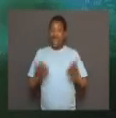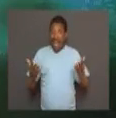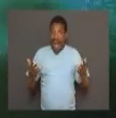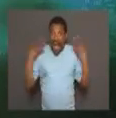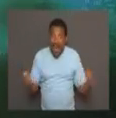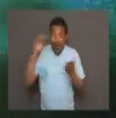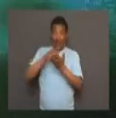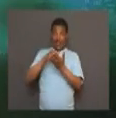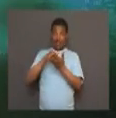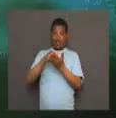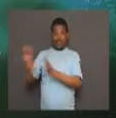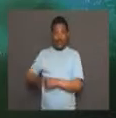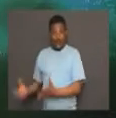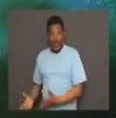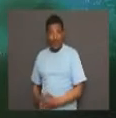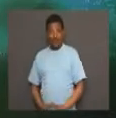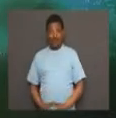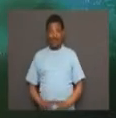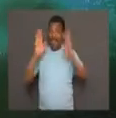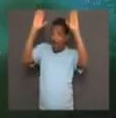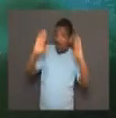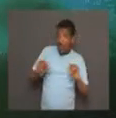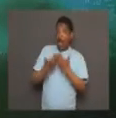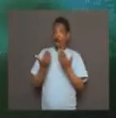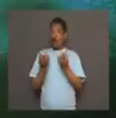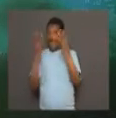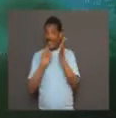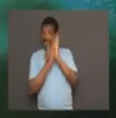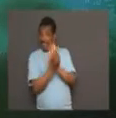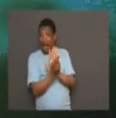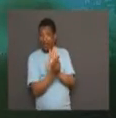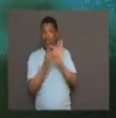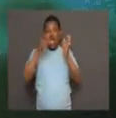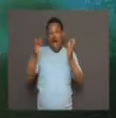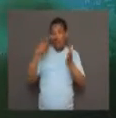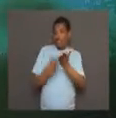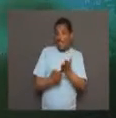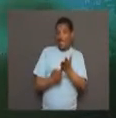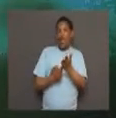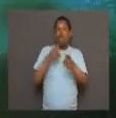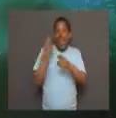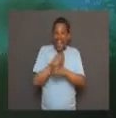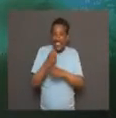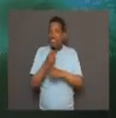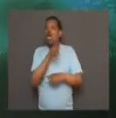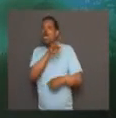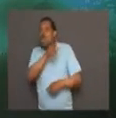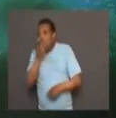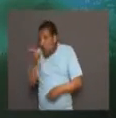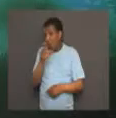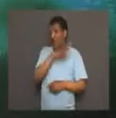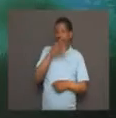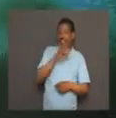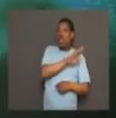Hello again, students. I wonder how many examples of this practice you and your